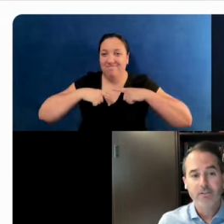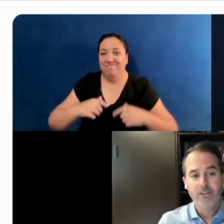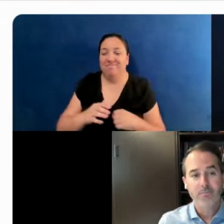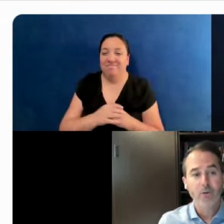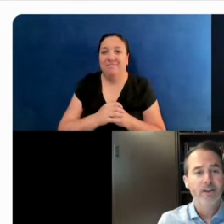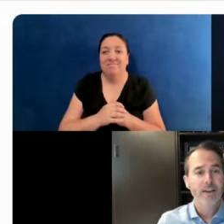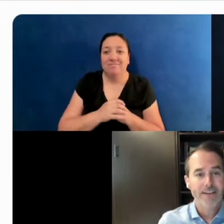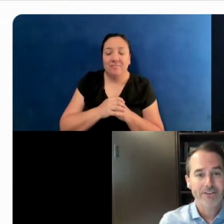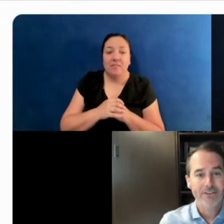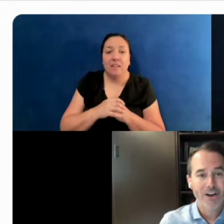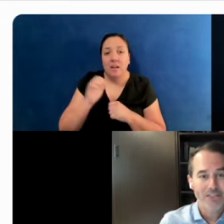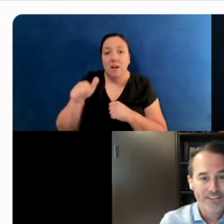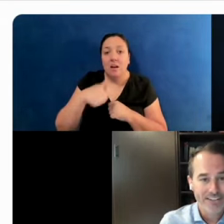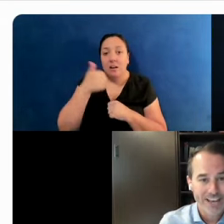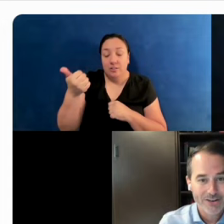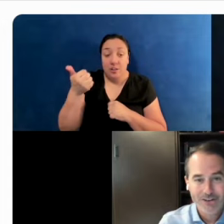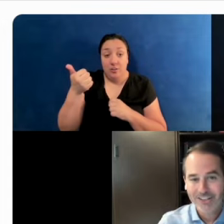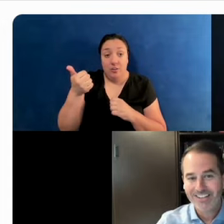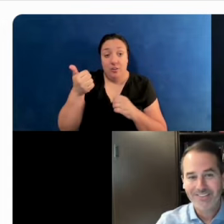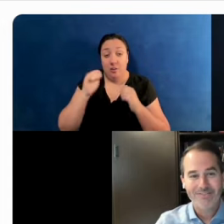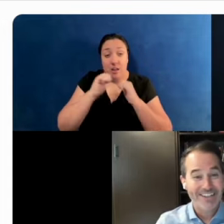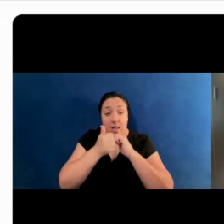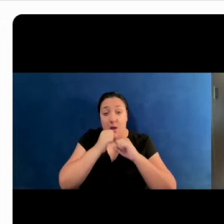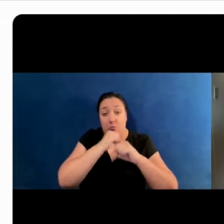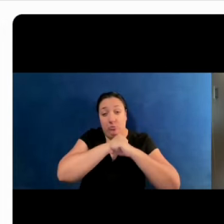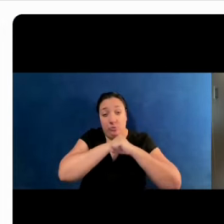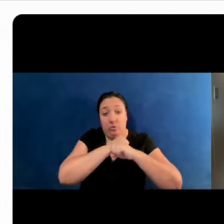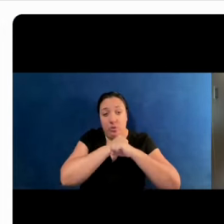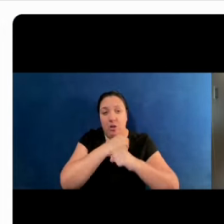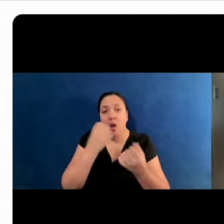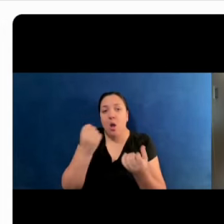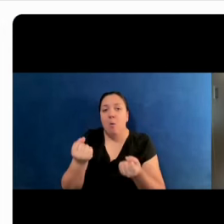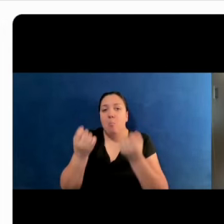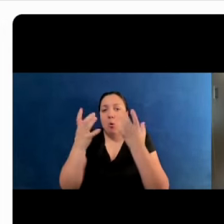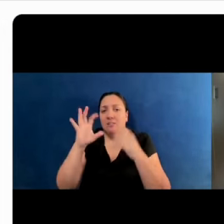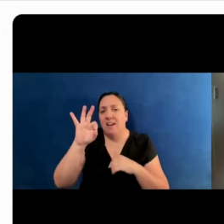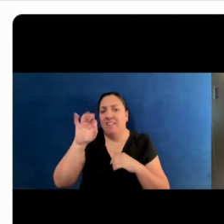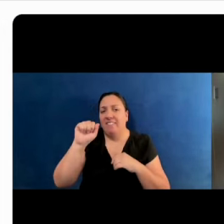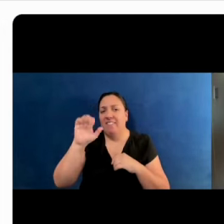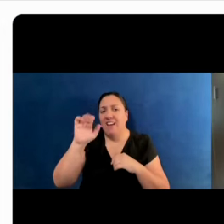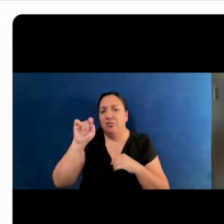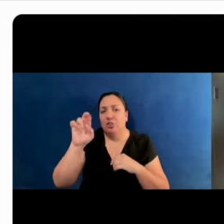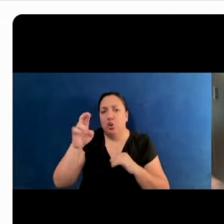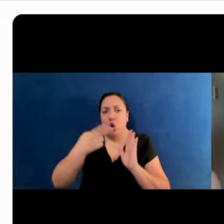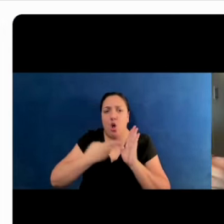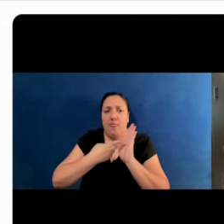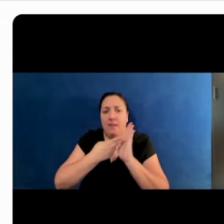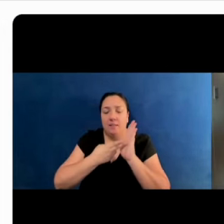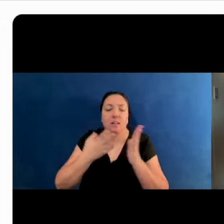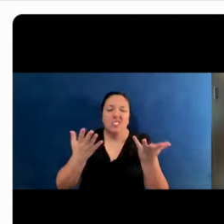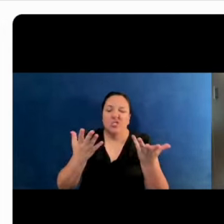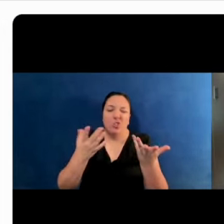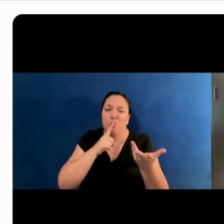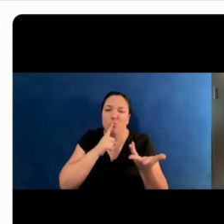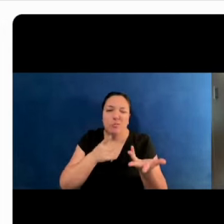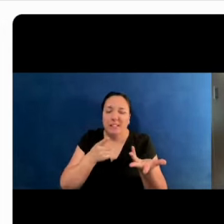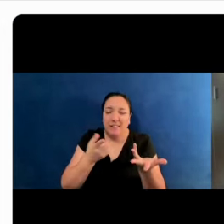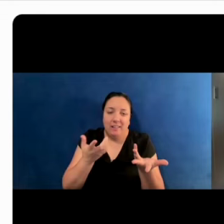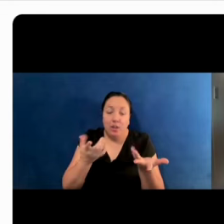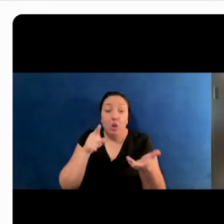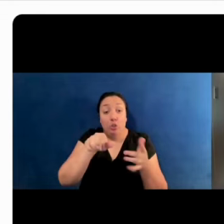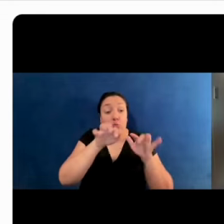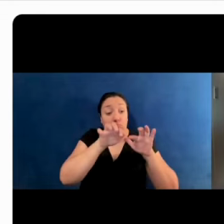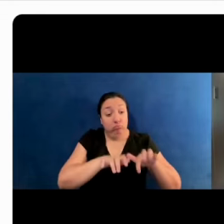our systems is multi-factor authentication. That's a fancy way to say that you're entering your information, and then we're also proving that